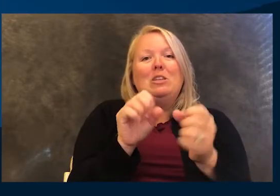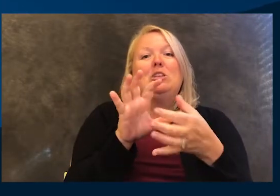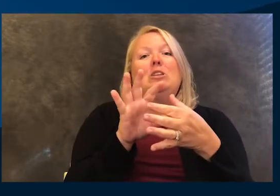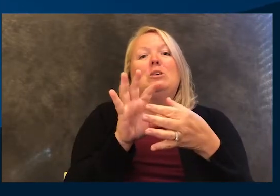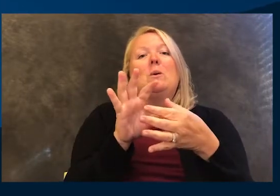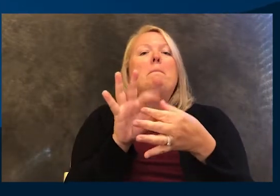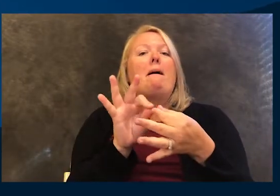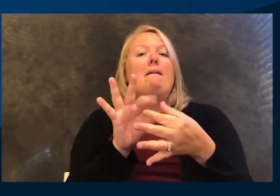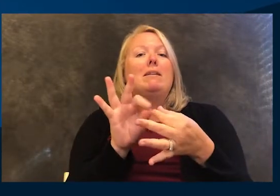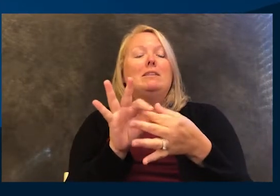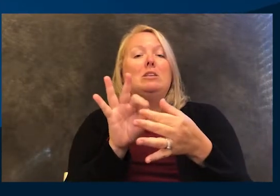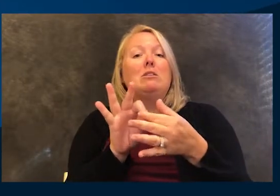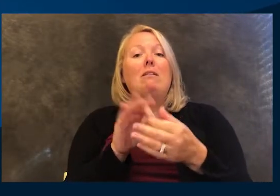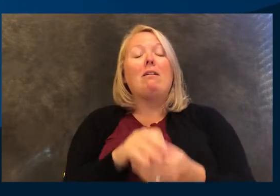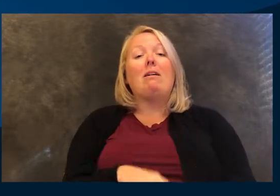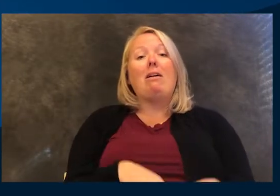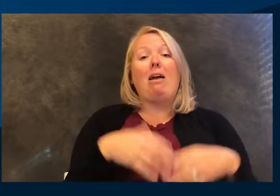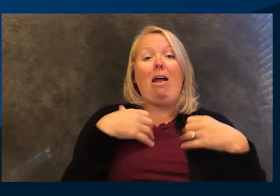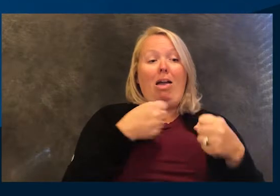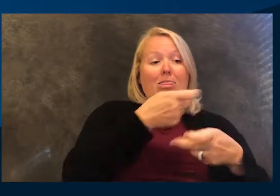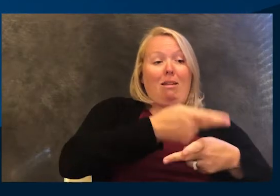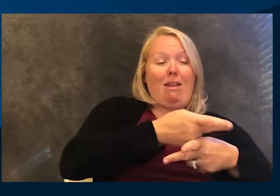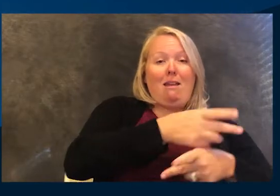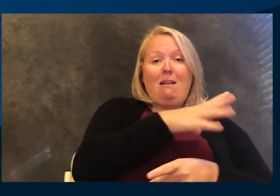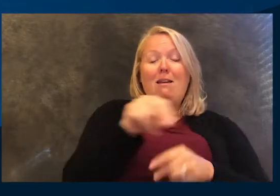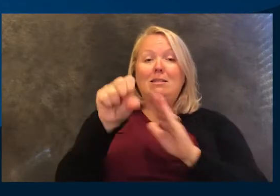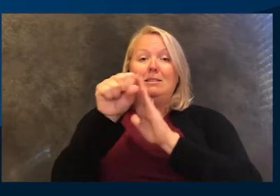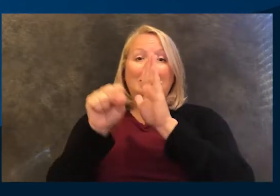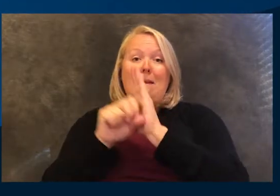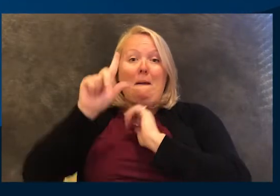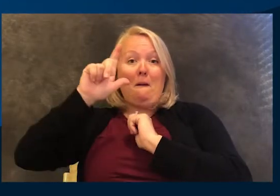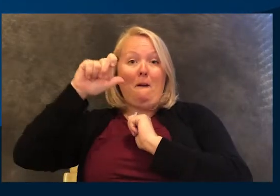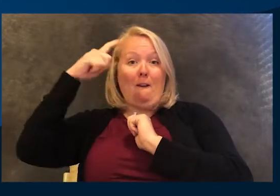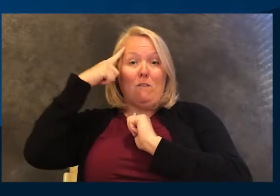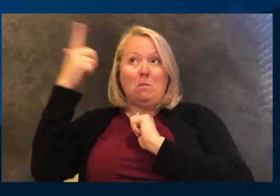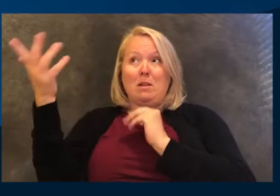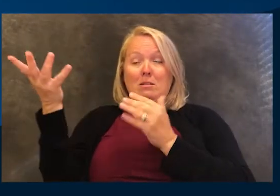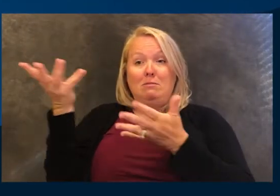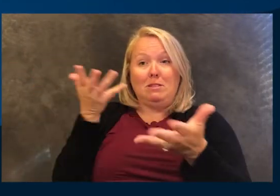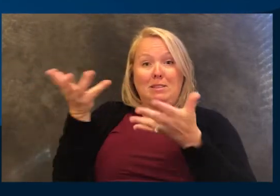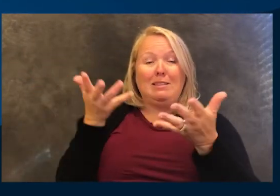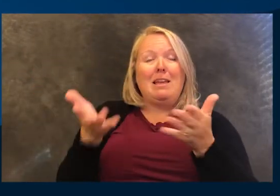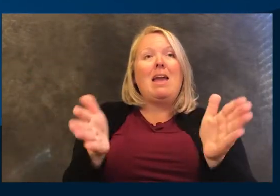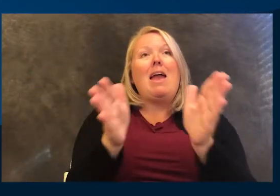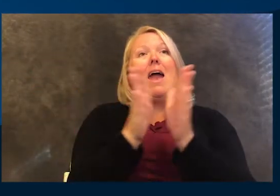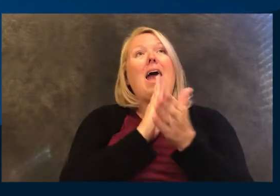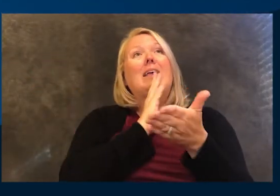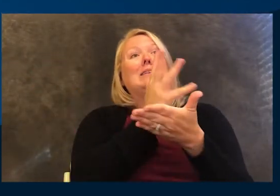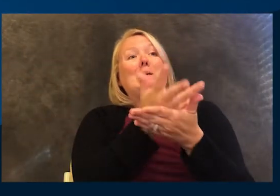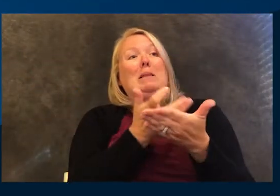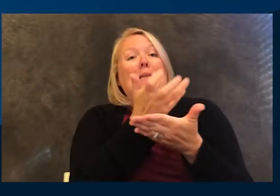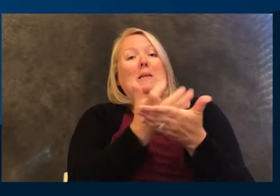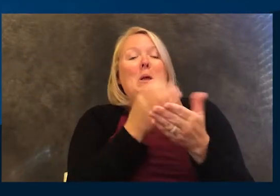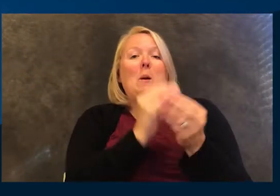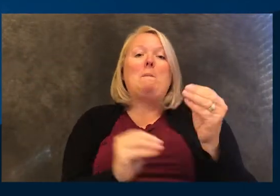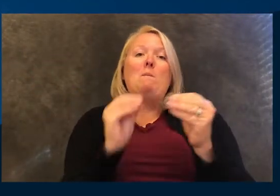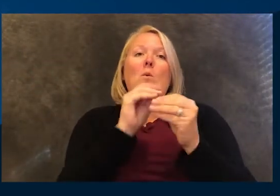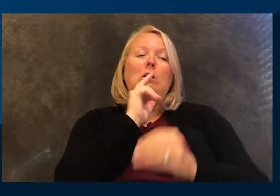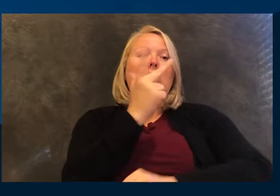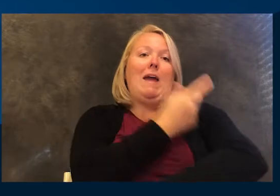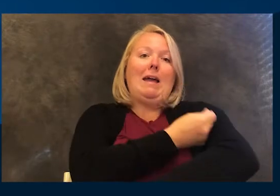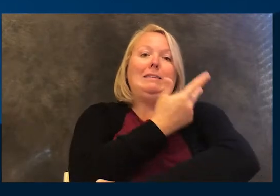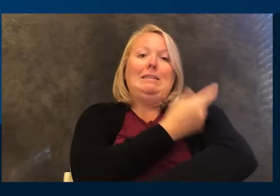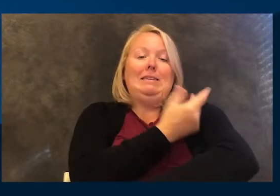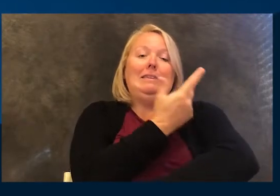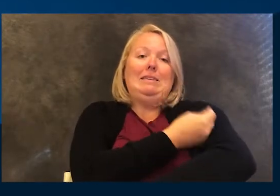messaging. Both healthcare and state government are asking and pleading for more shots in arms as soon as